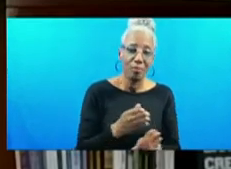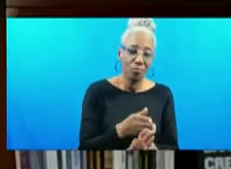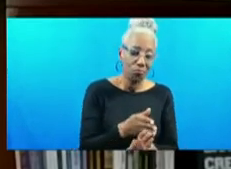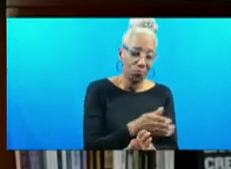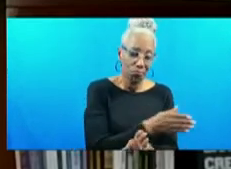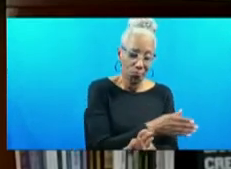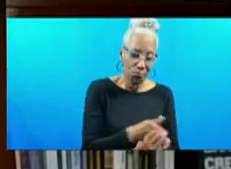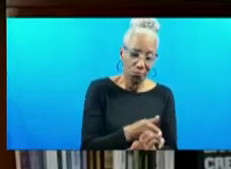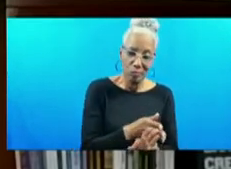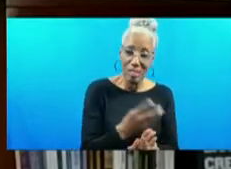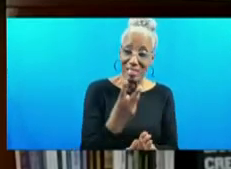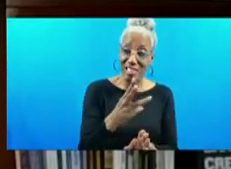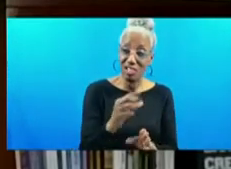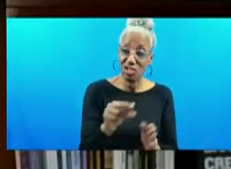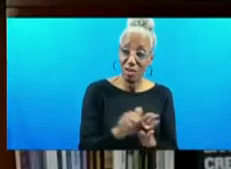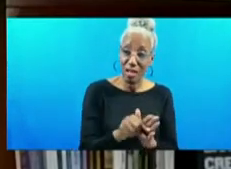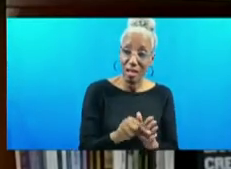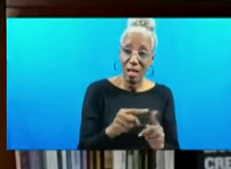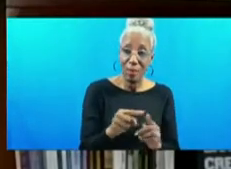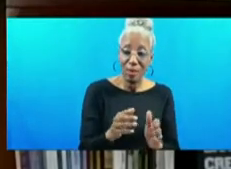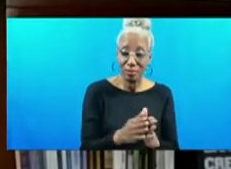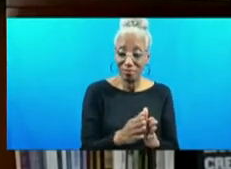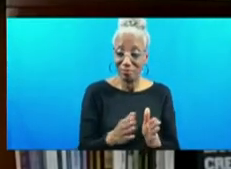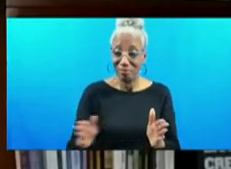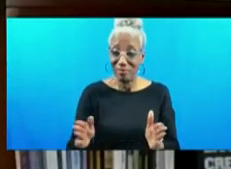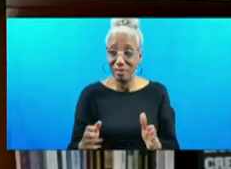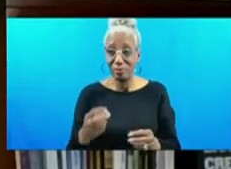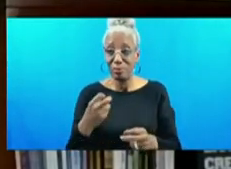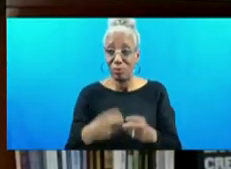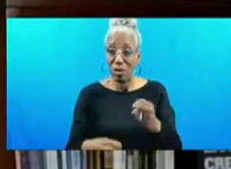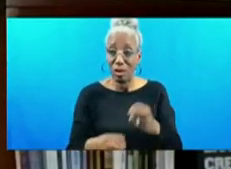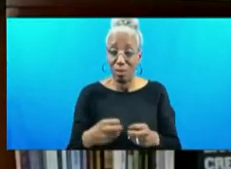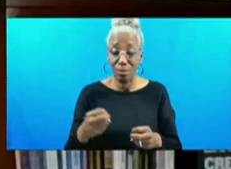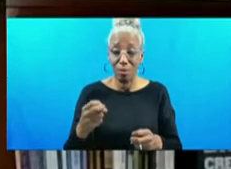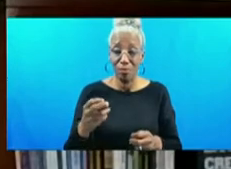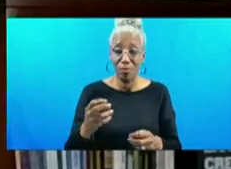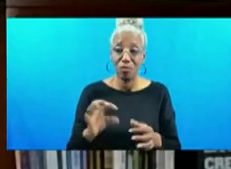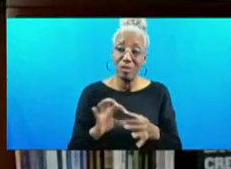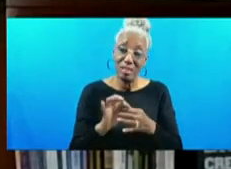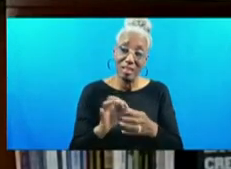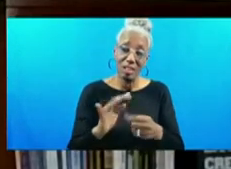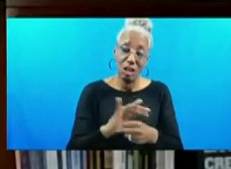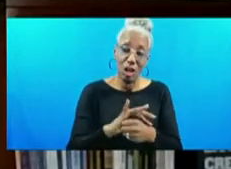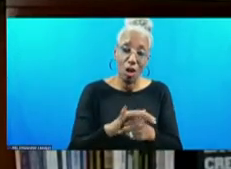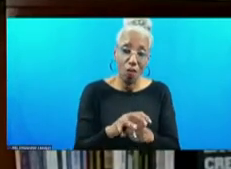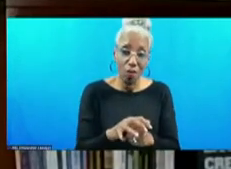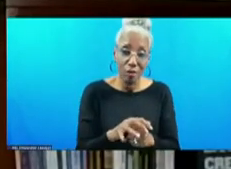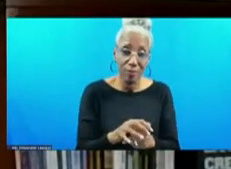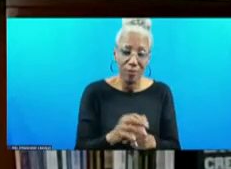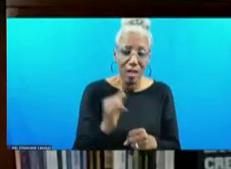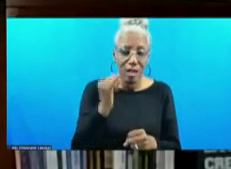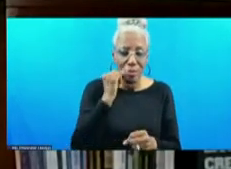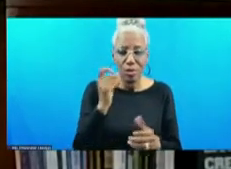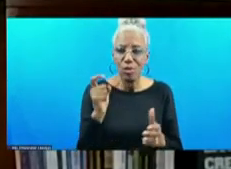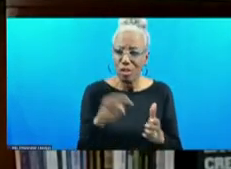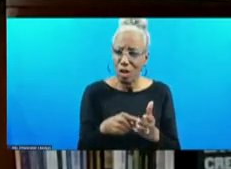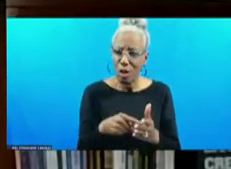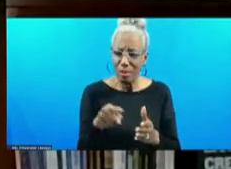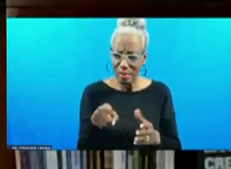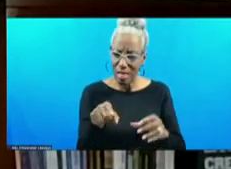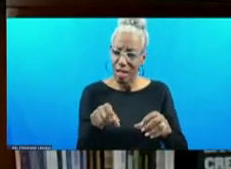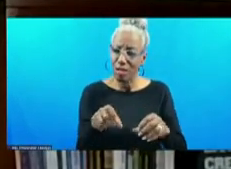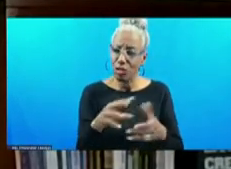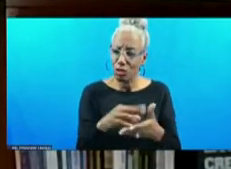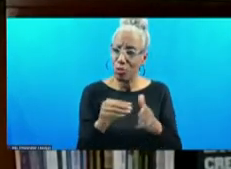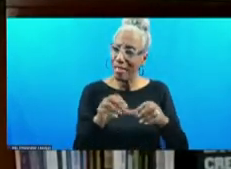we need to understand what that circumstance is, because if we see potential, we need to let the student have the opportunity and not come up with a host of reasons in